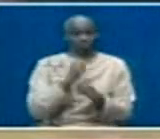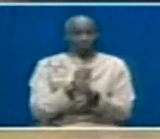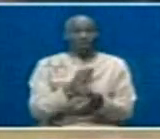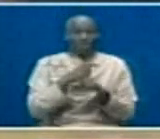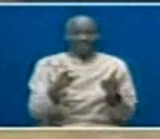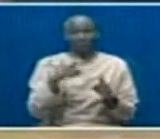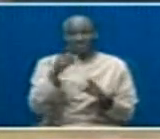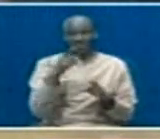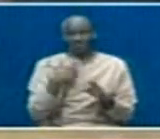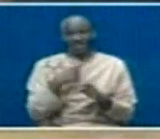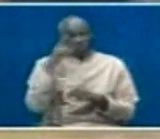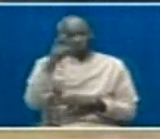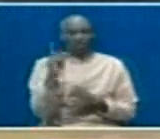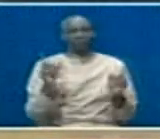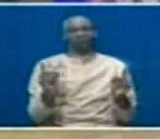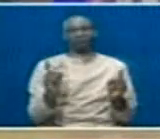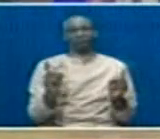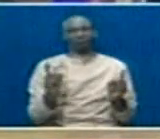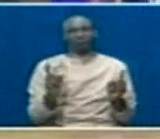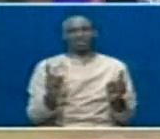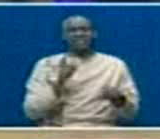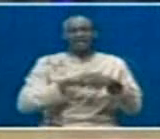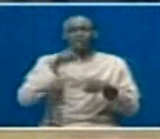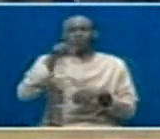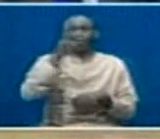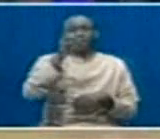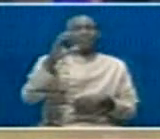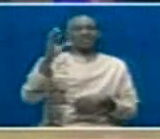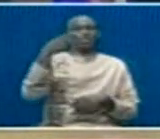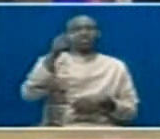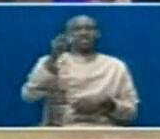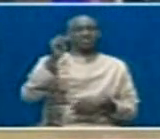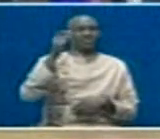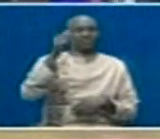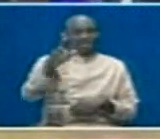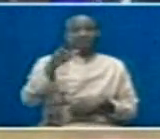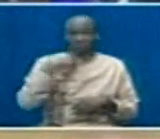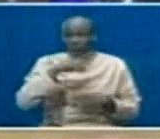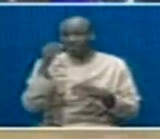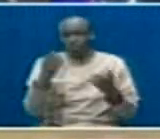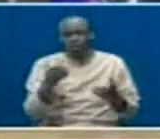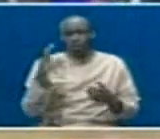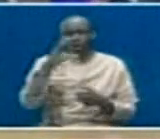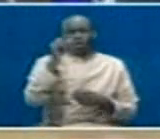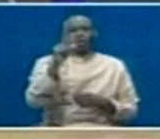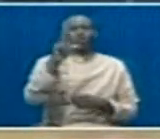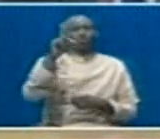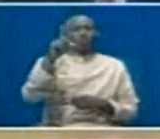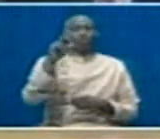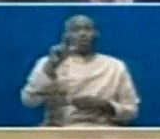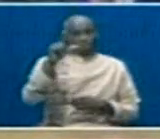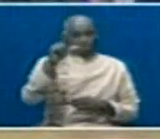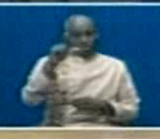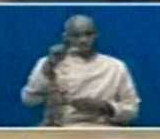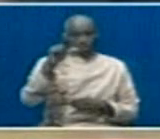But he was never rude in any way. When you were in Manchester, remember, he went over to Columbia University, did he? Yeah, after Manchester, but he got a